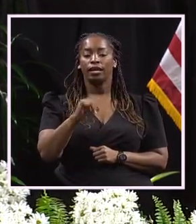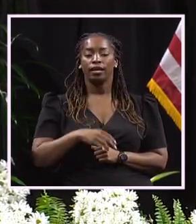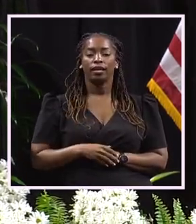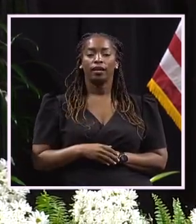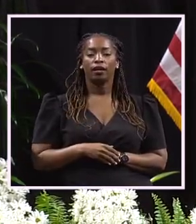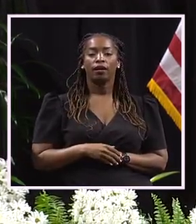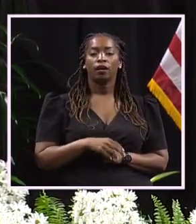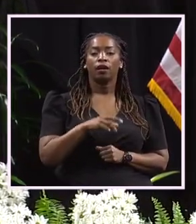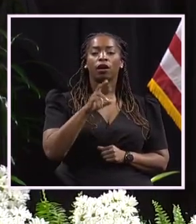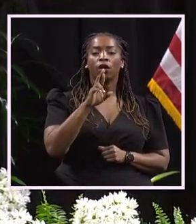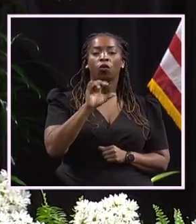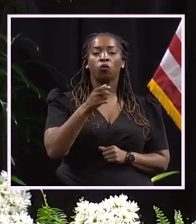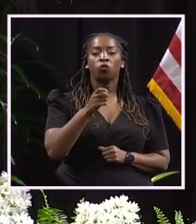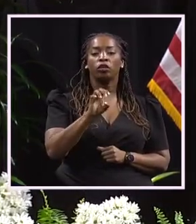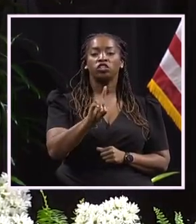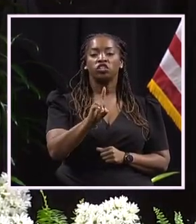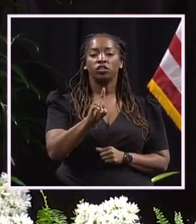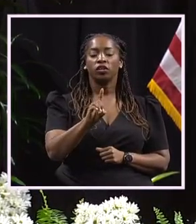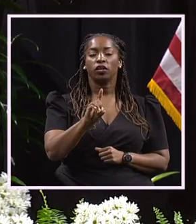Richard Anthony Rivas.